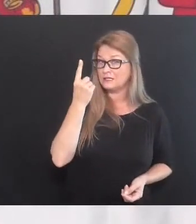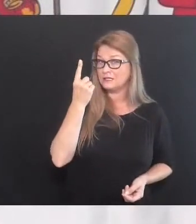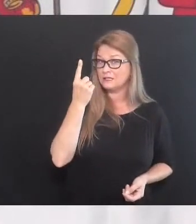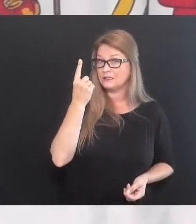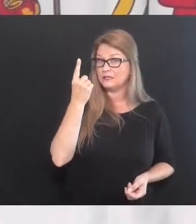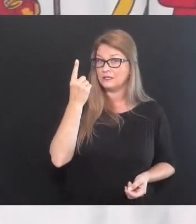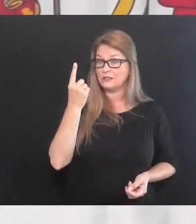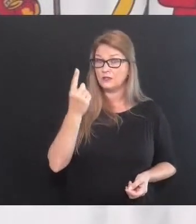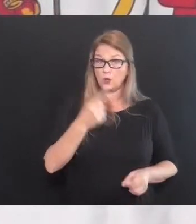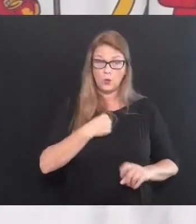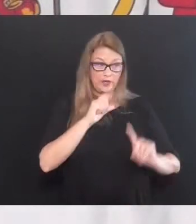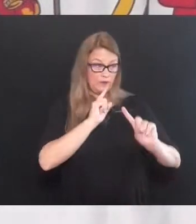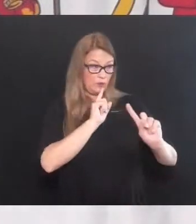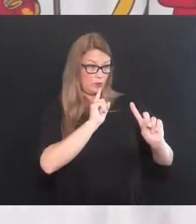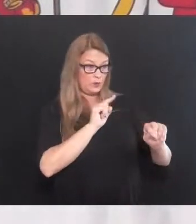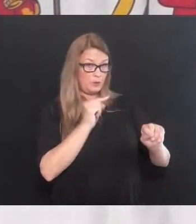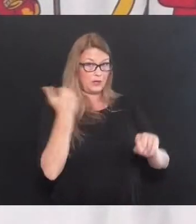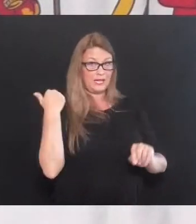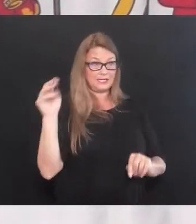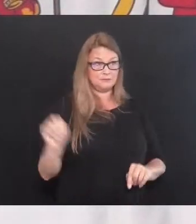what was reported to you on Monday.